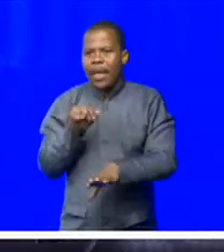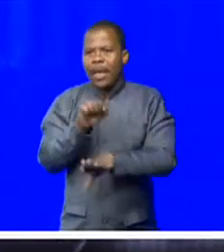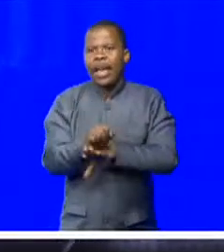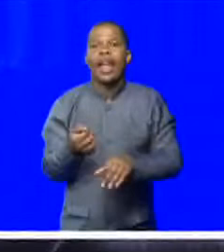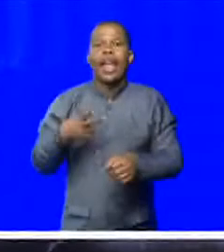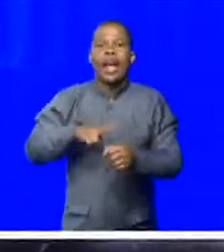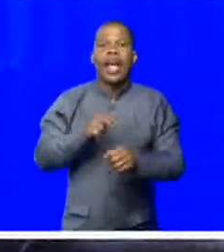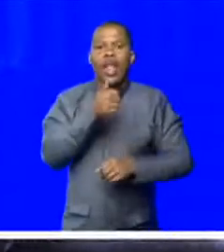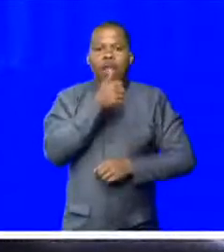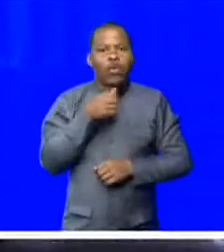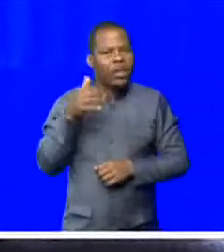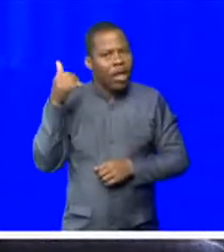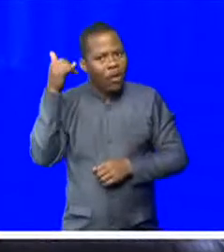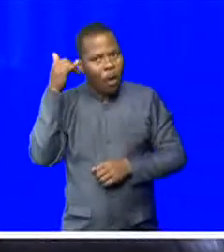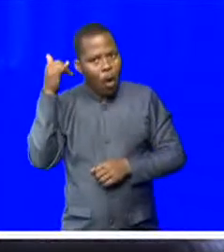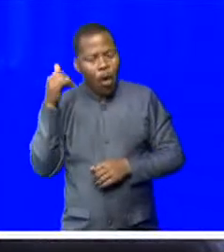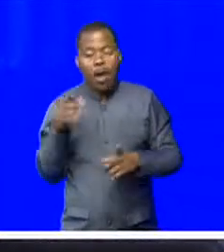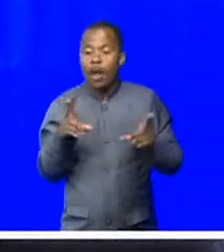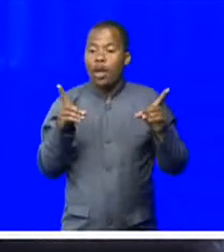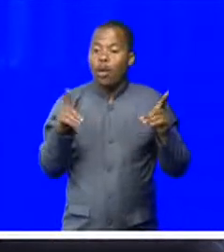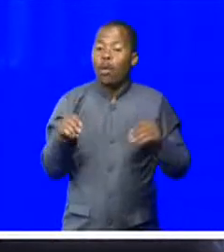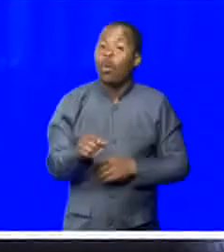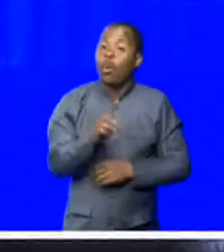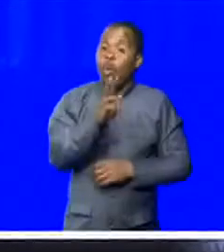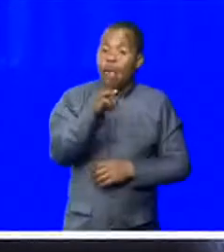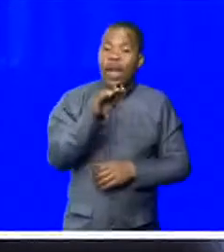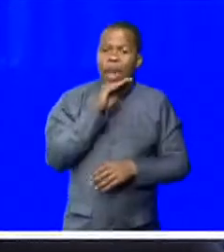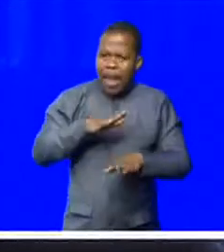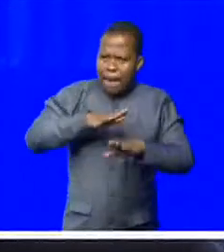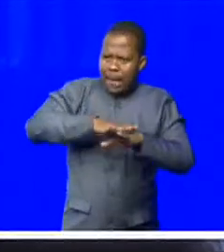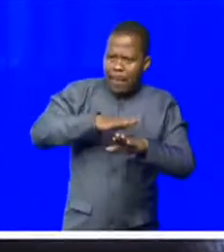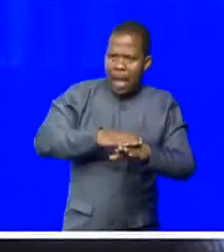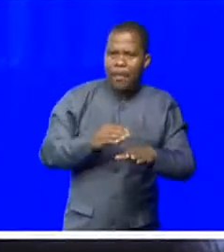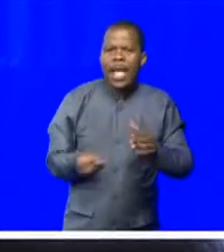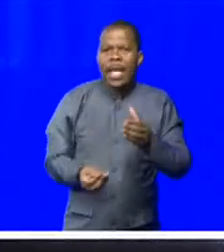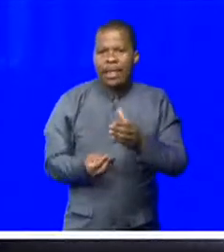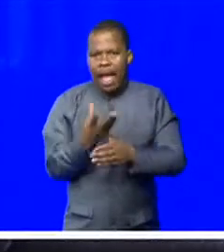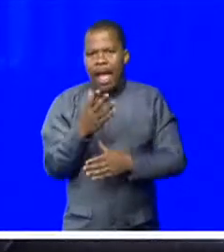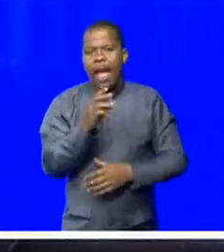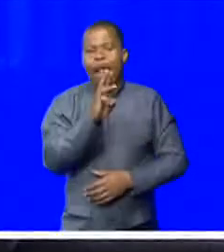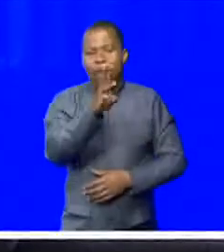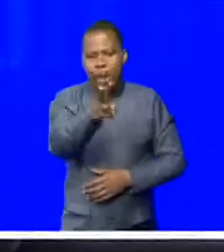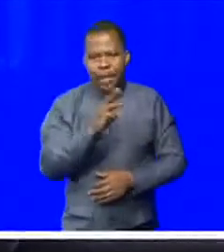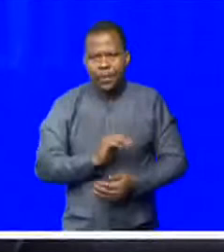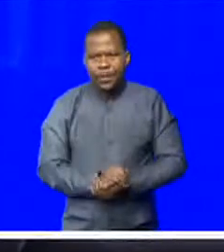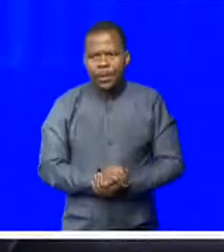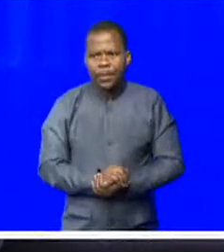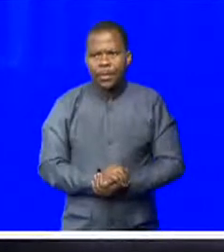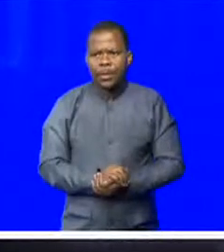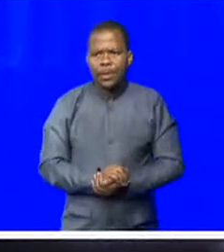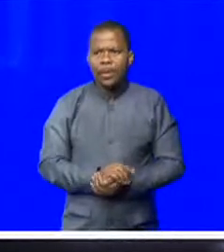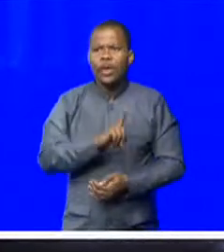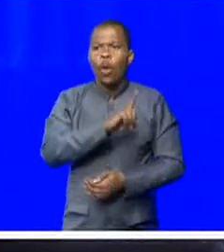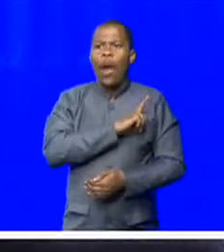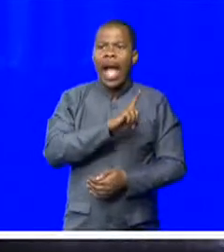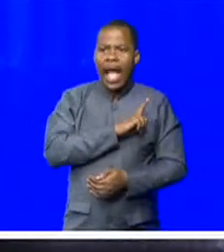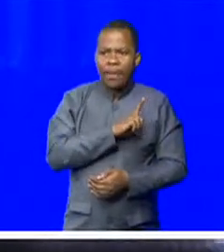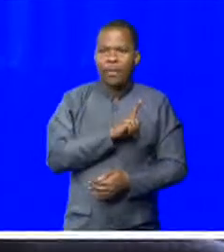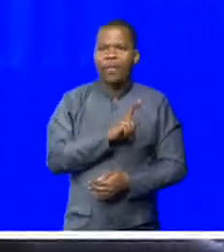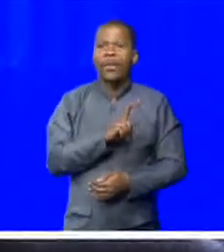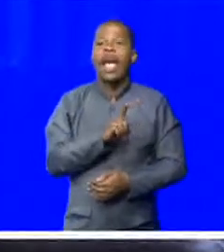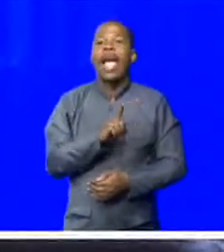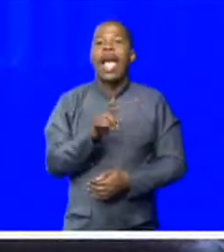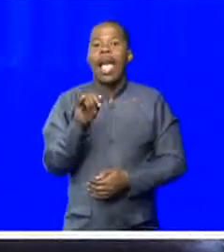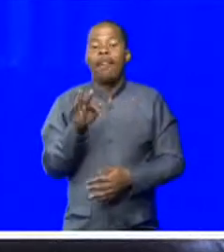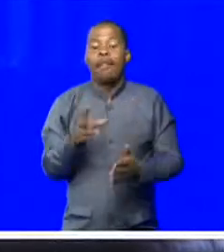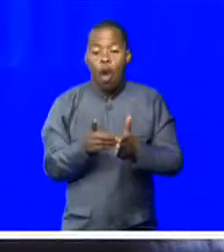lwakho. Lokhu-ke siyakusebenta vele kuyaphuthuma kakhulu etiko sentela lokuthi uma sowuthola leli